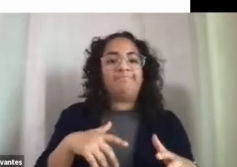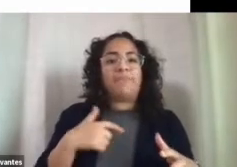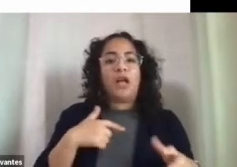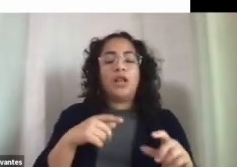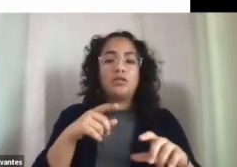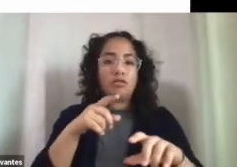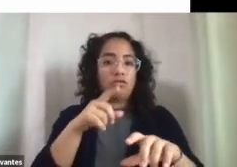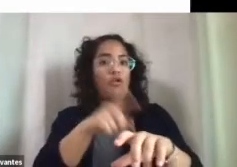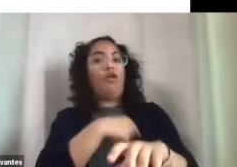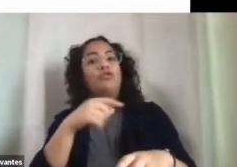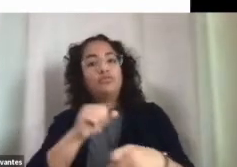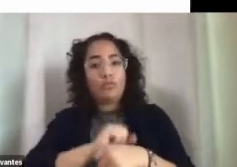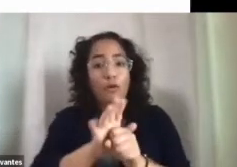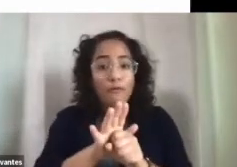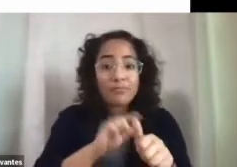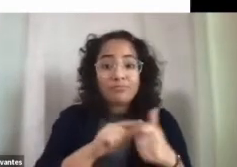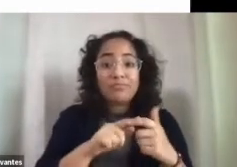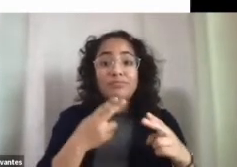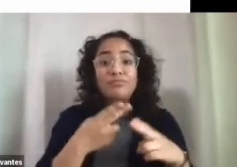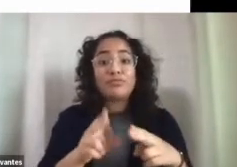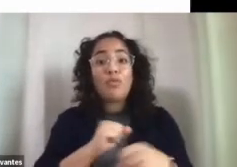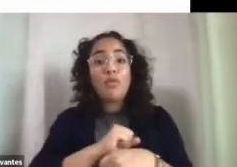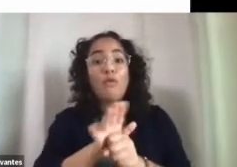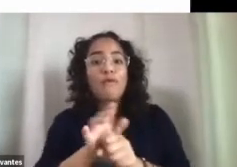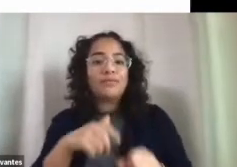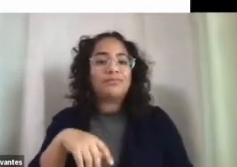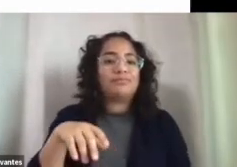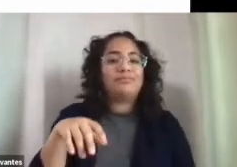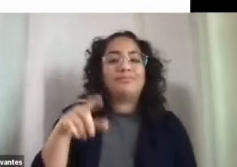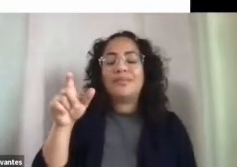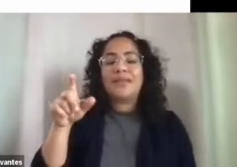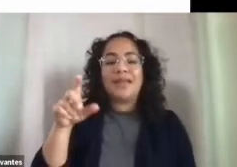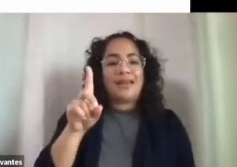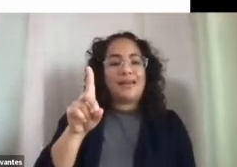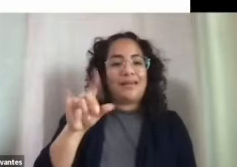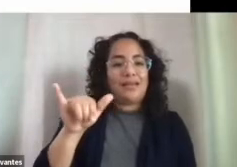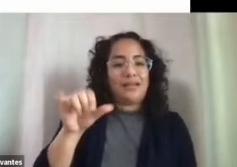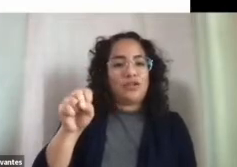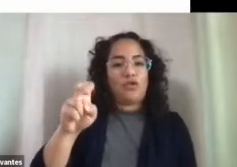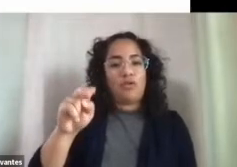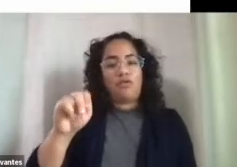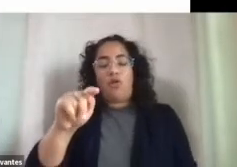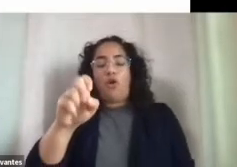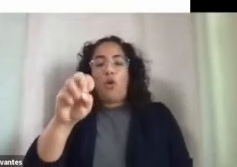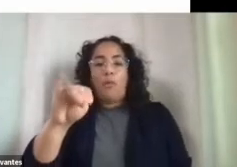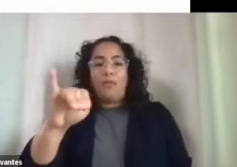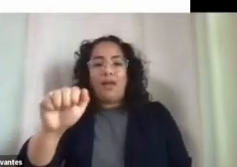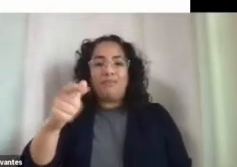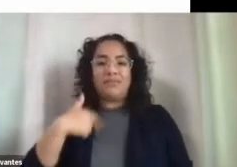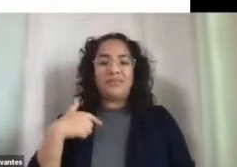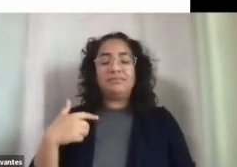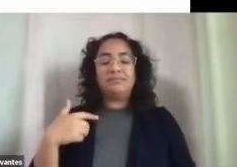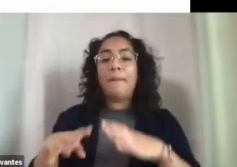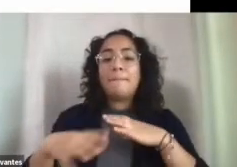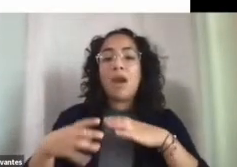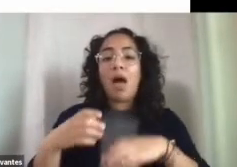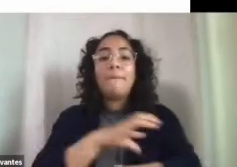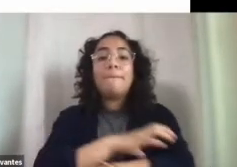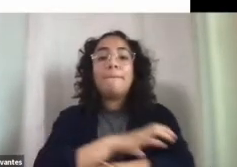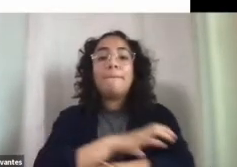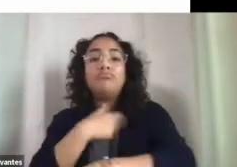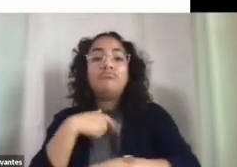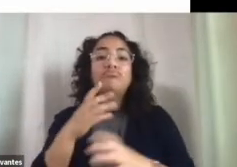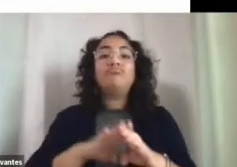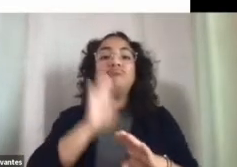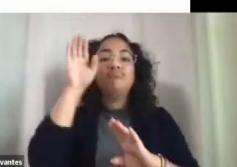has been dysautonomia, or sort of wild swings in her blood pressure and heart rate that causes her to fall